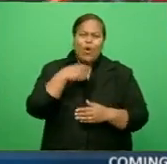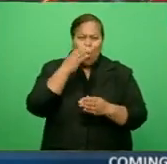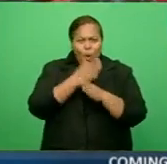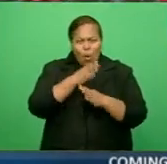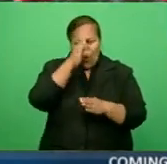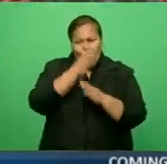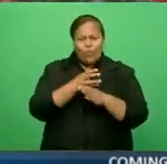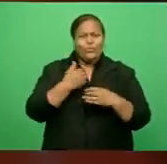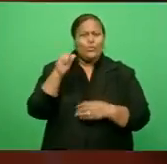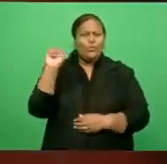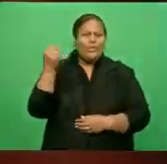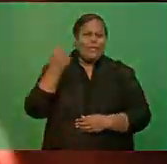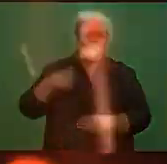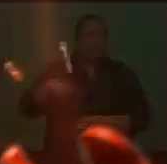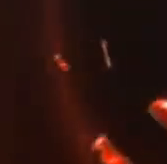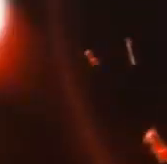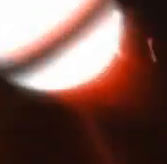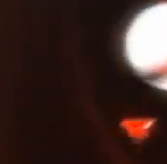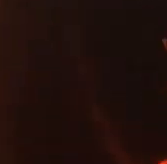the break.